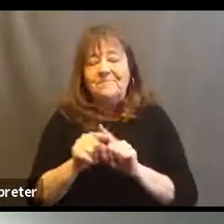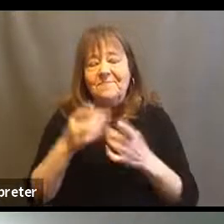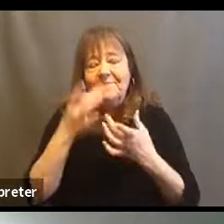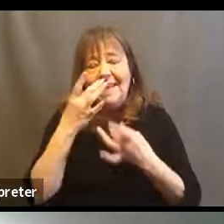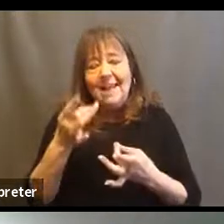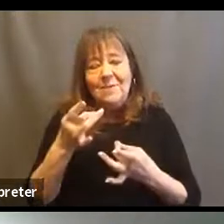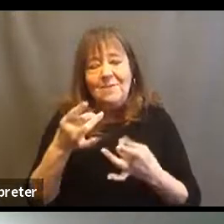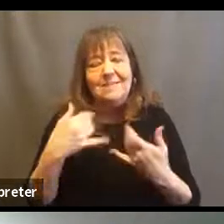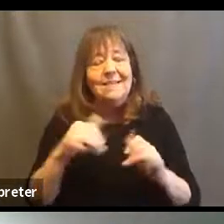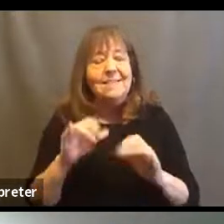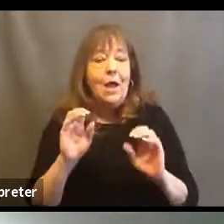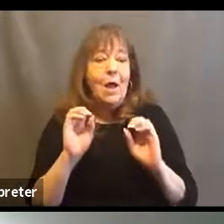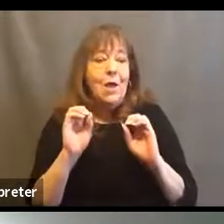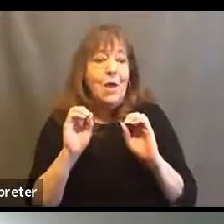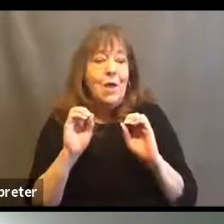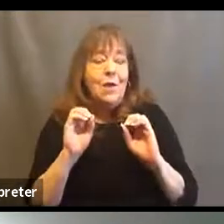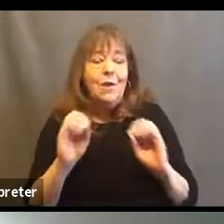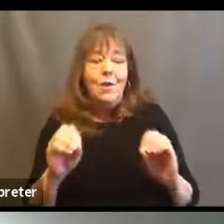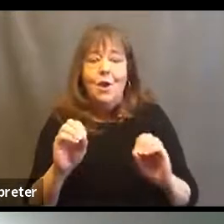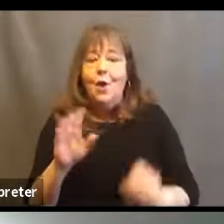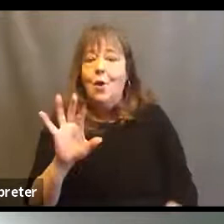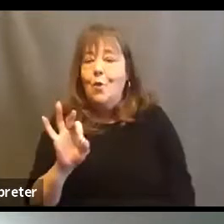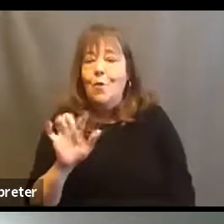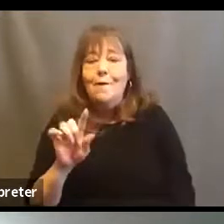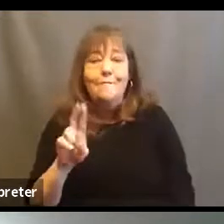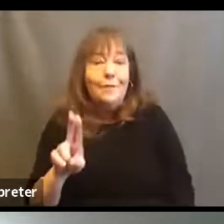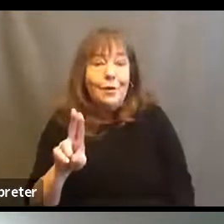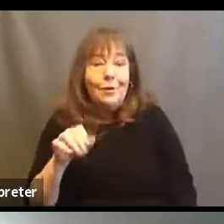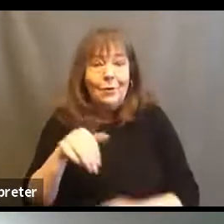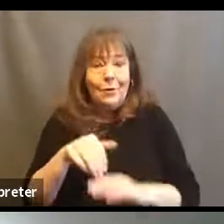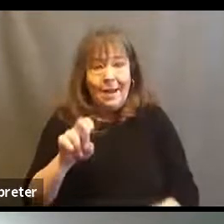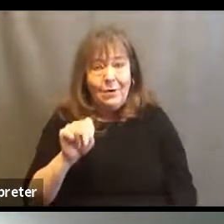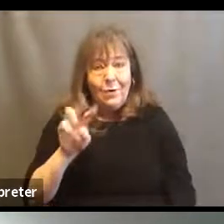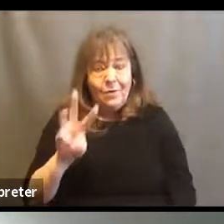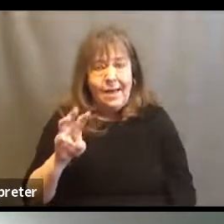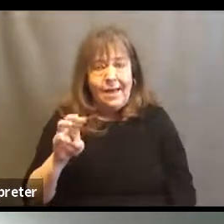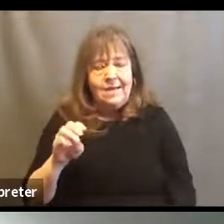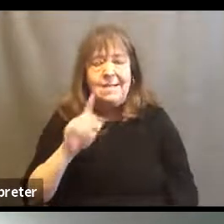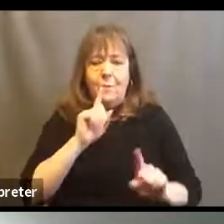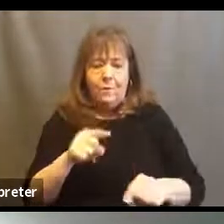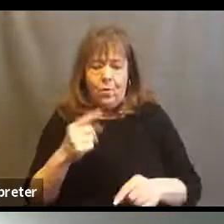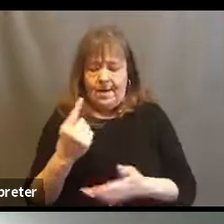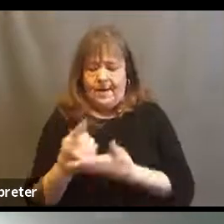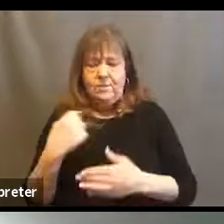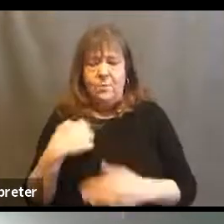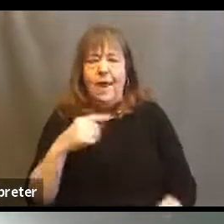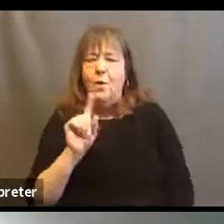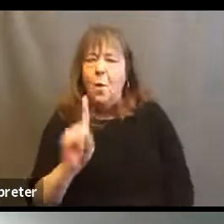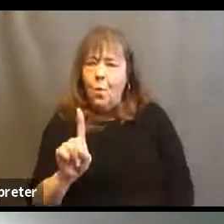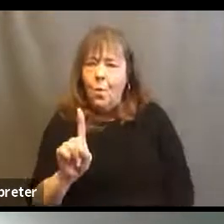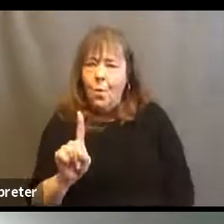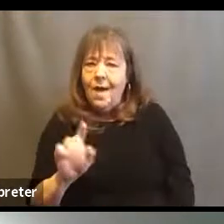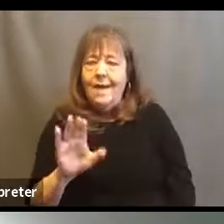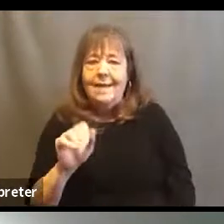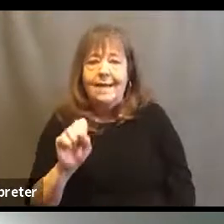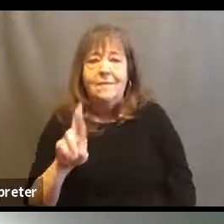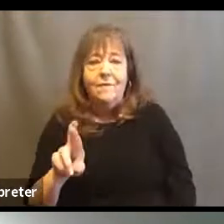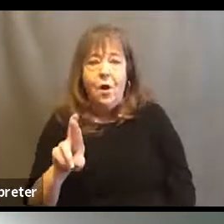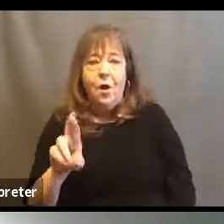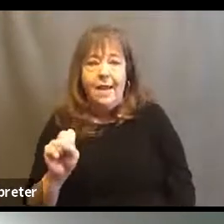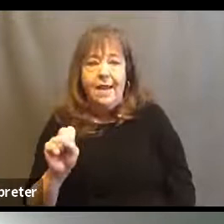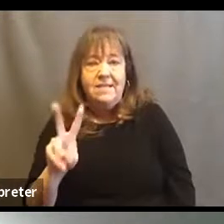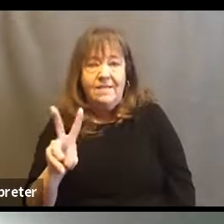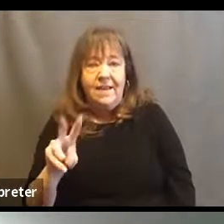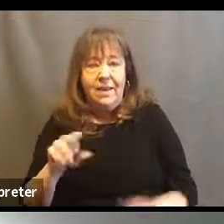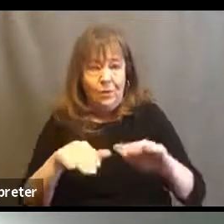have had 0 influenza in the hospital. And I reported that last week we had 1 case of RSV, which is the virus that affects mostly kids.